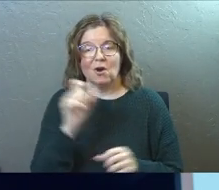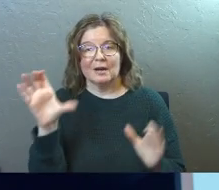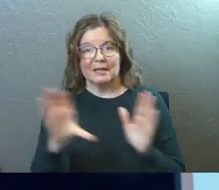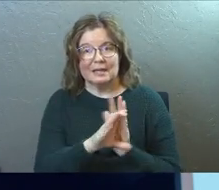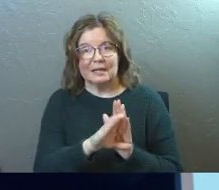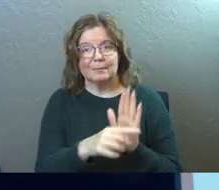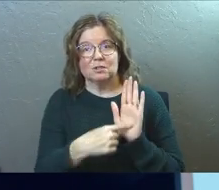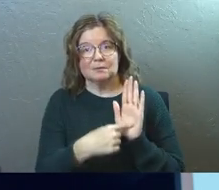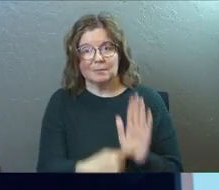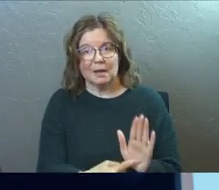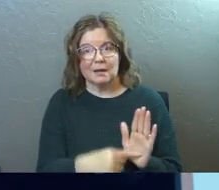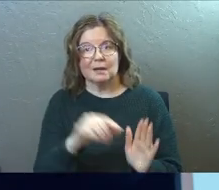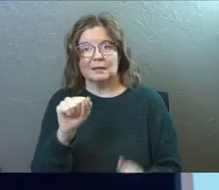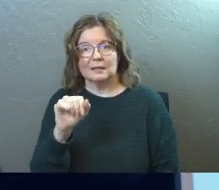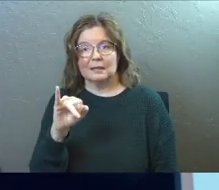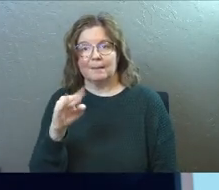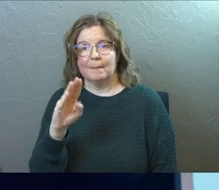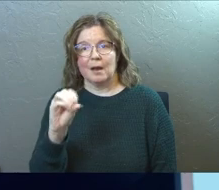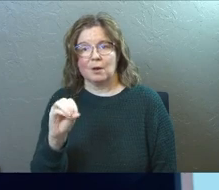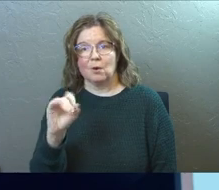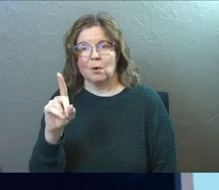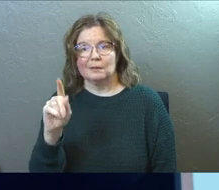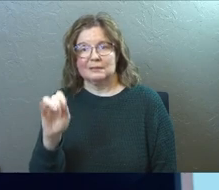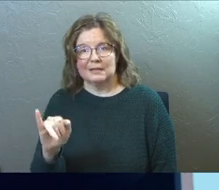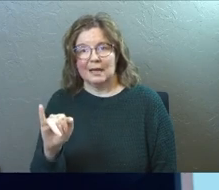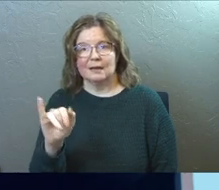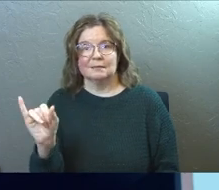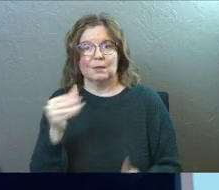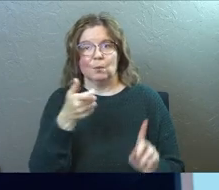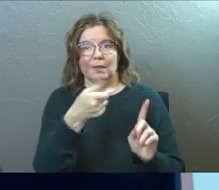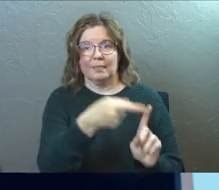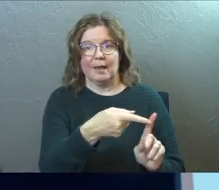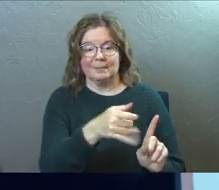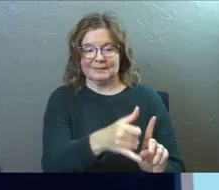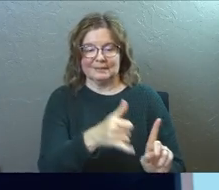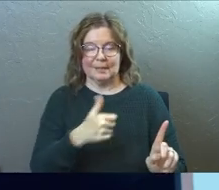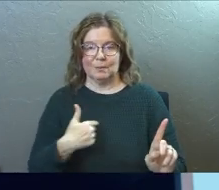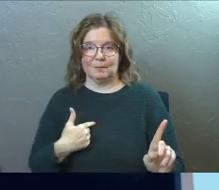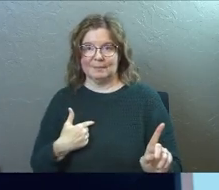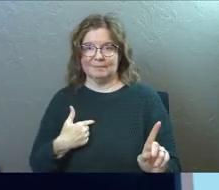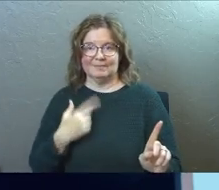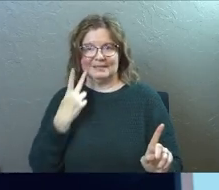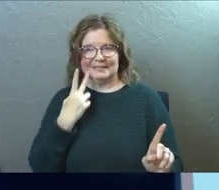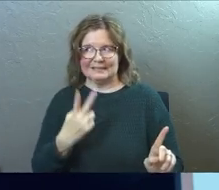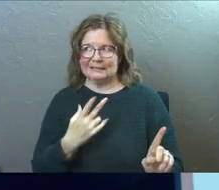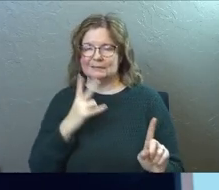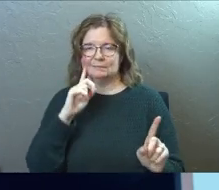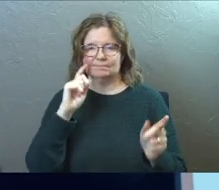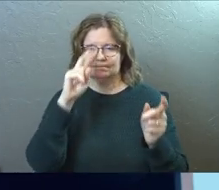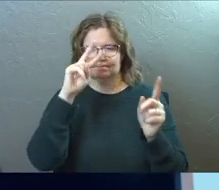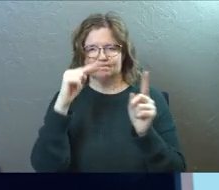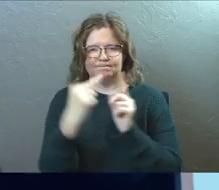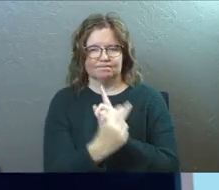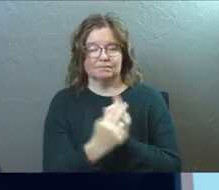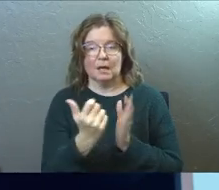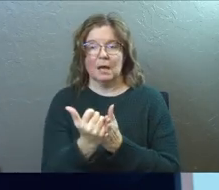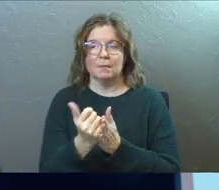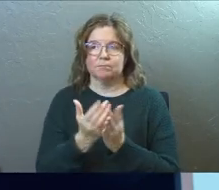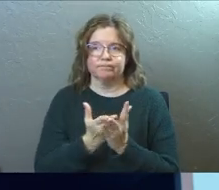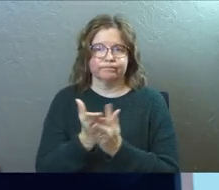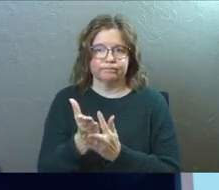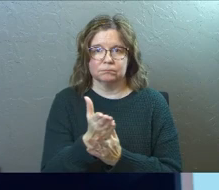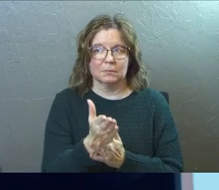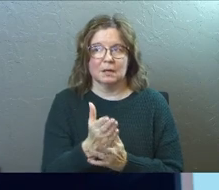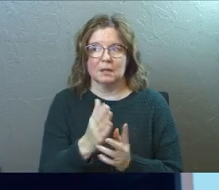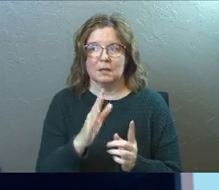image bearers. The imago Dei is within them as well, God, just like it is with me, and you see them that same way. I think it just helps us as we begin to navigate.